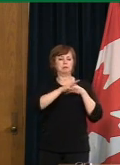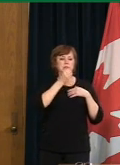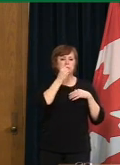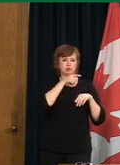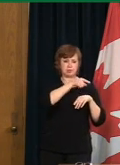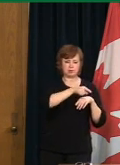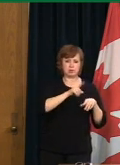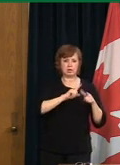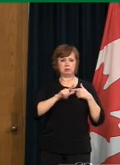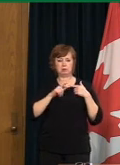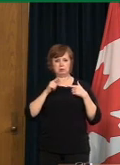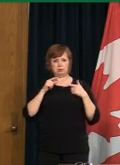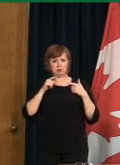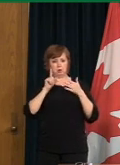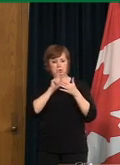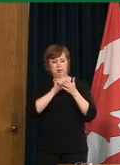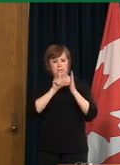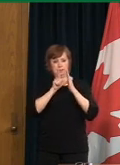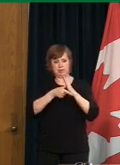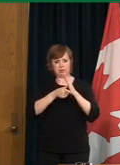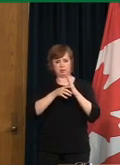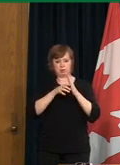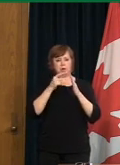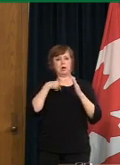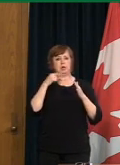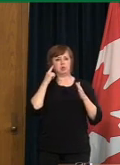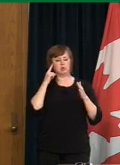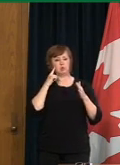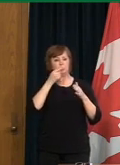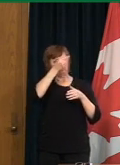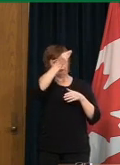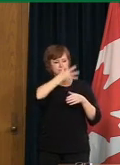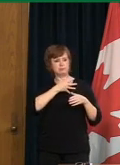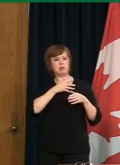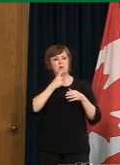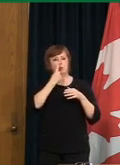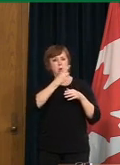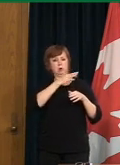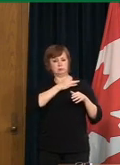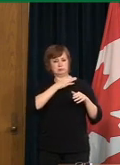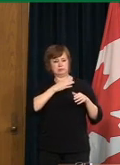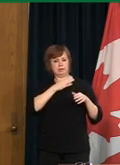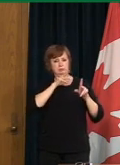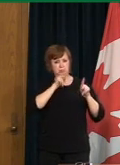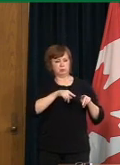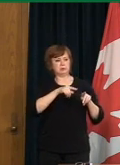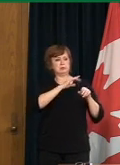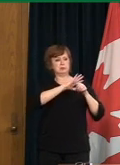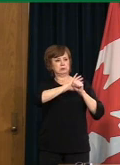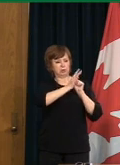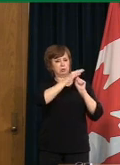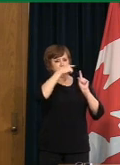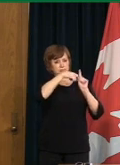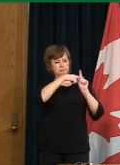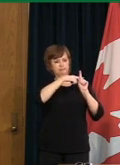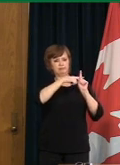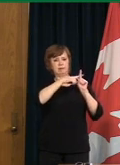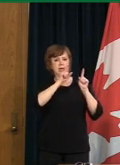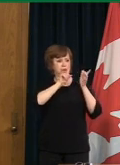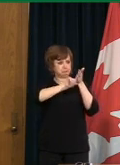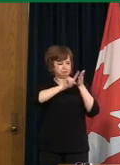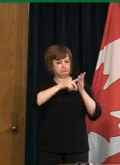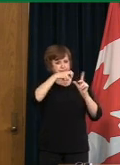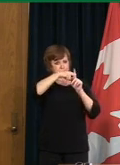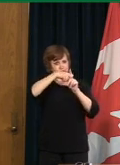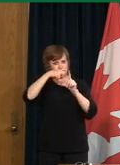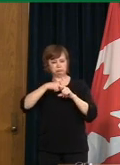apparently was a staff member at that restaurant that had tested positive, and there was some fairly extensive contact tracing that was occurring. So